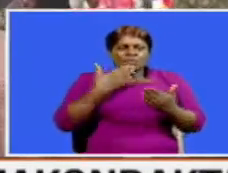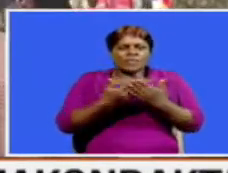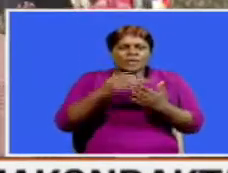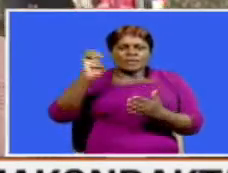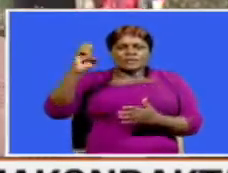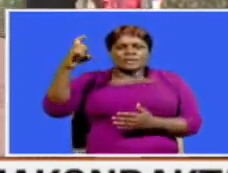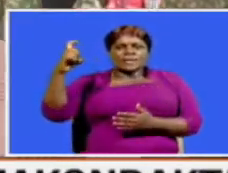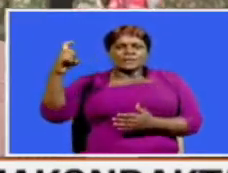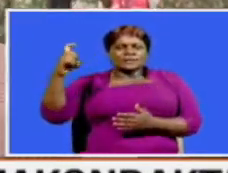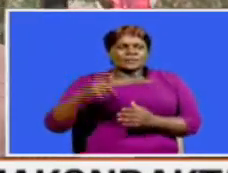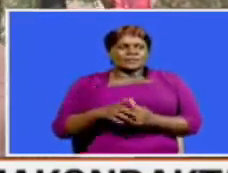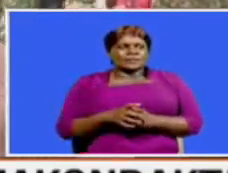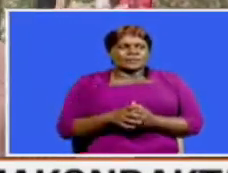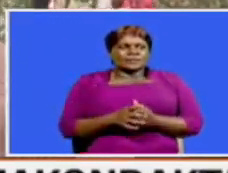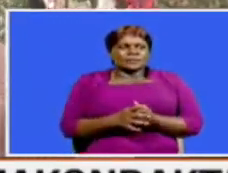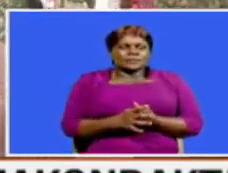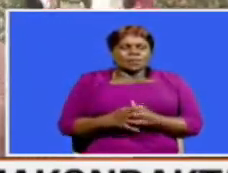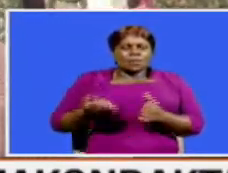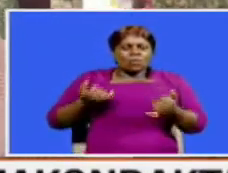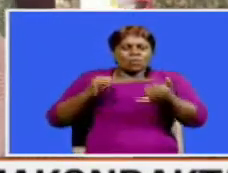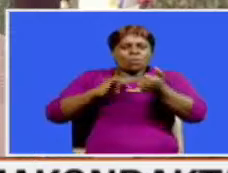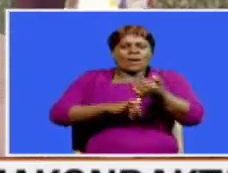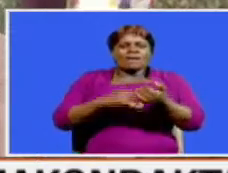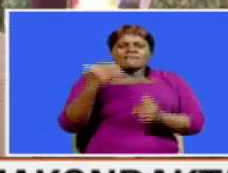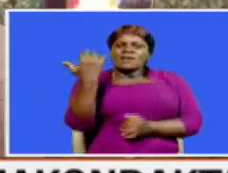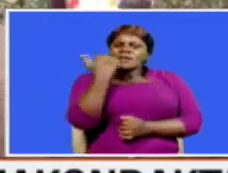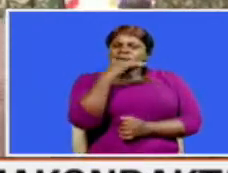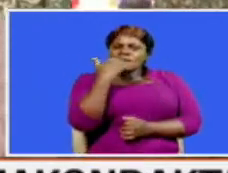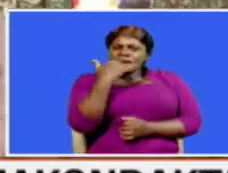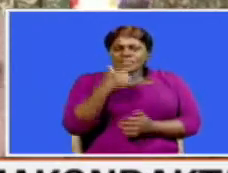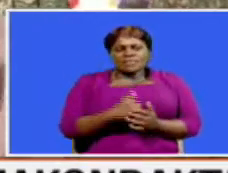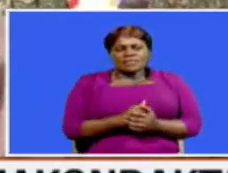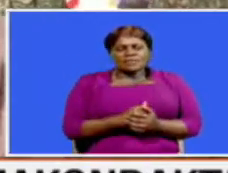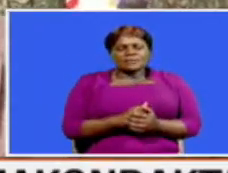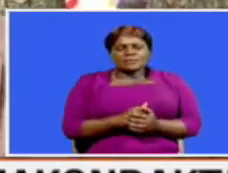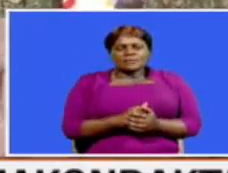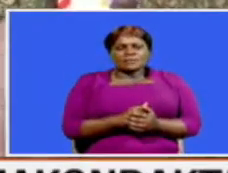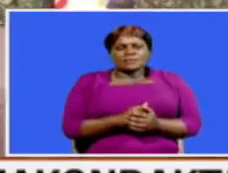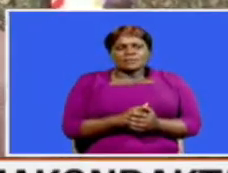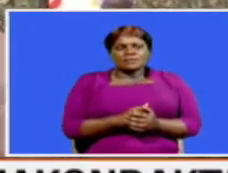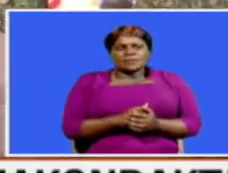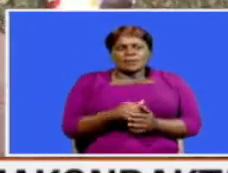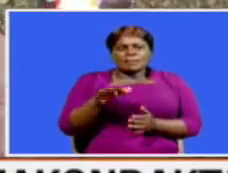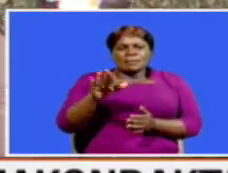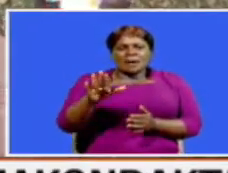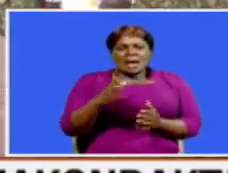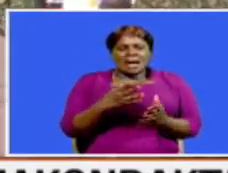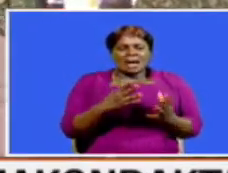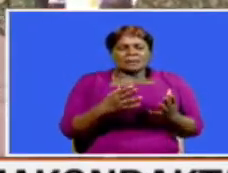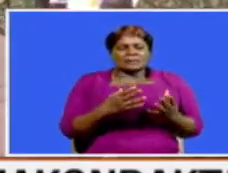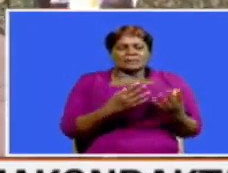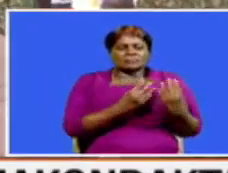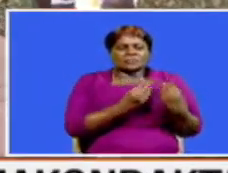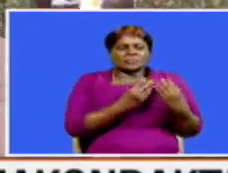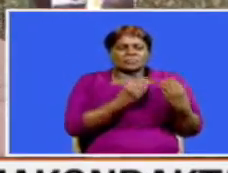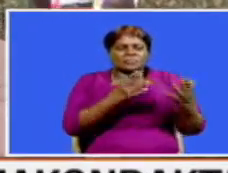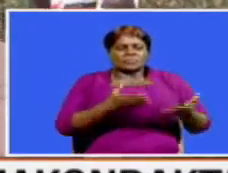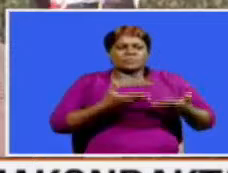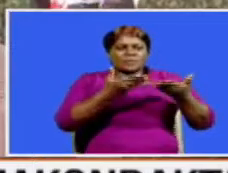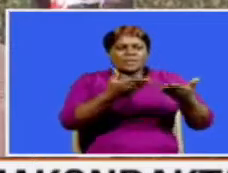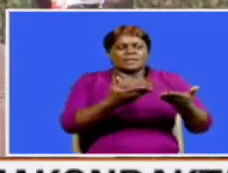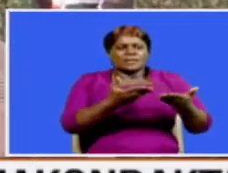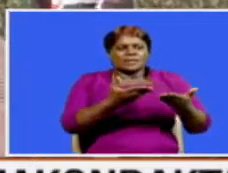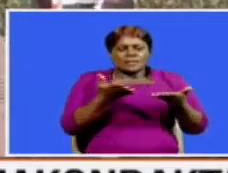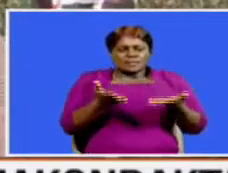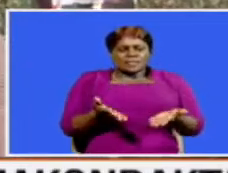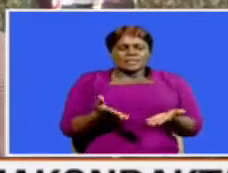Excellency, the spouse of the Deputy President, because of her generosity. This kind